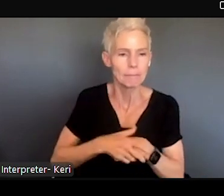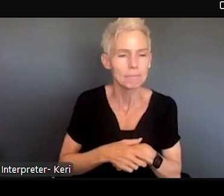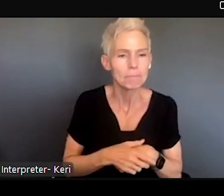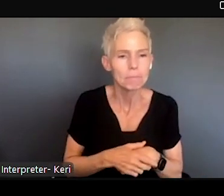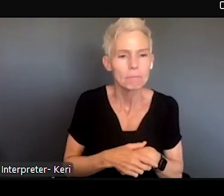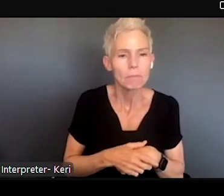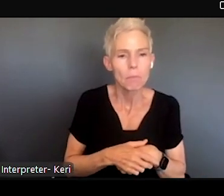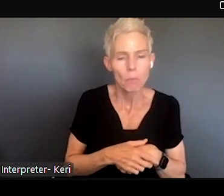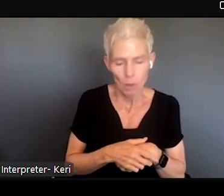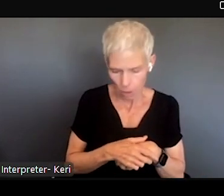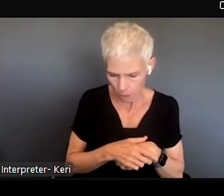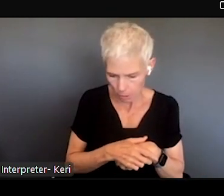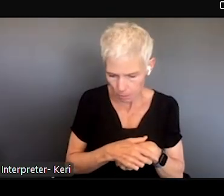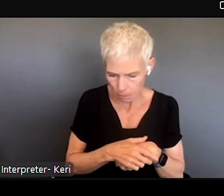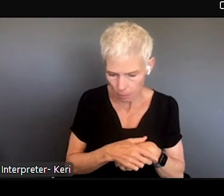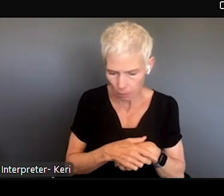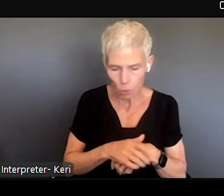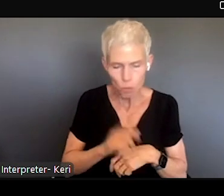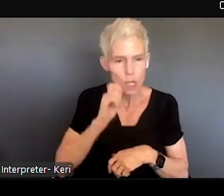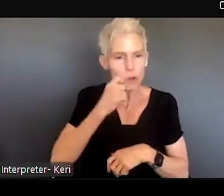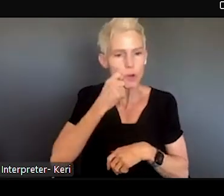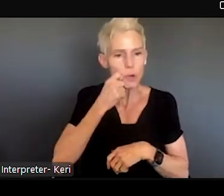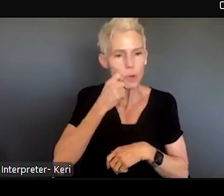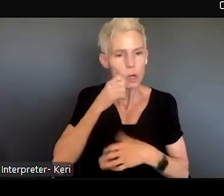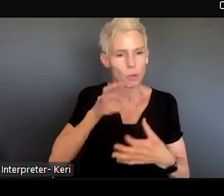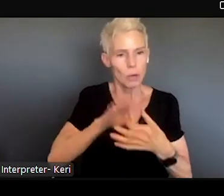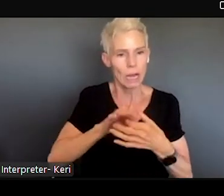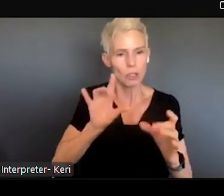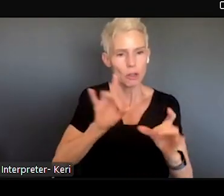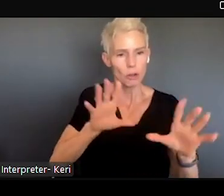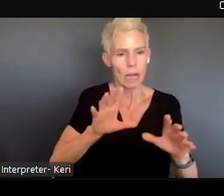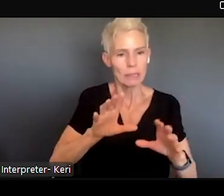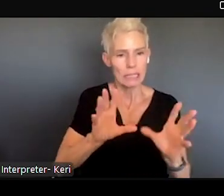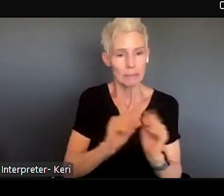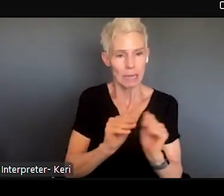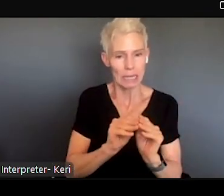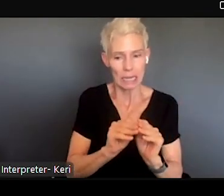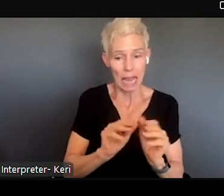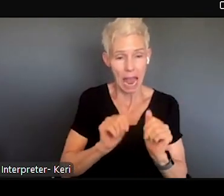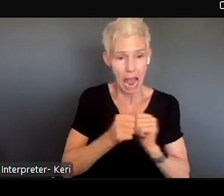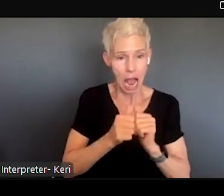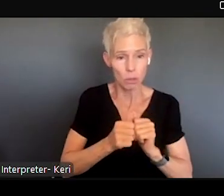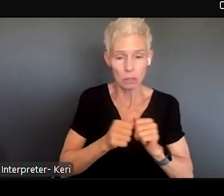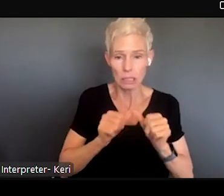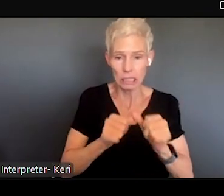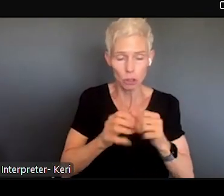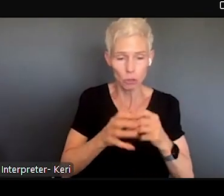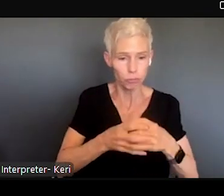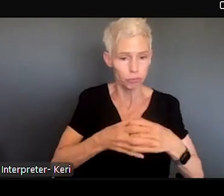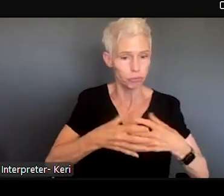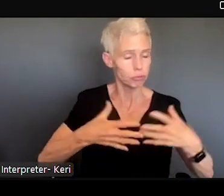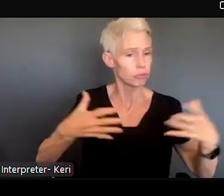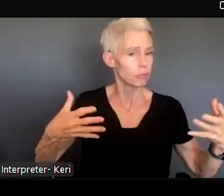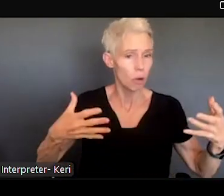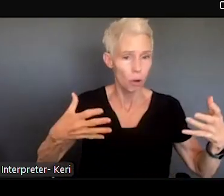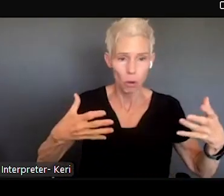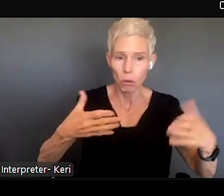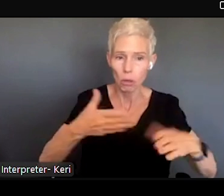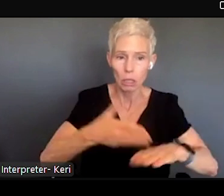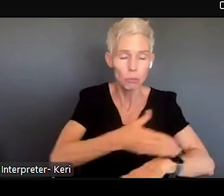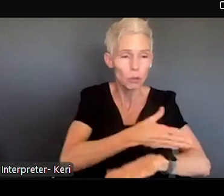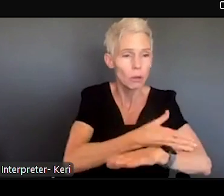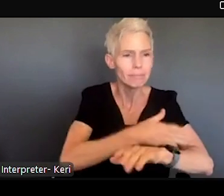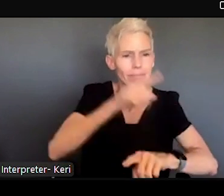And the neatest thing about the Crisis Jam and the ways that it's grown, we have different kinds,